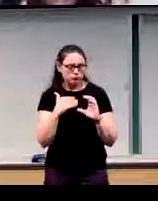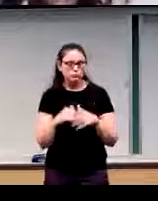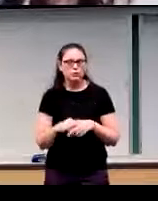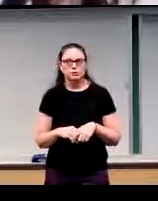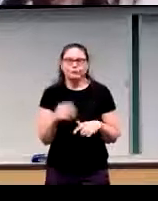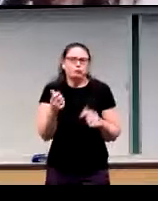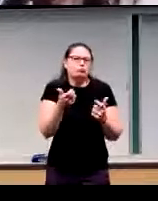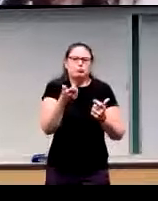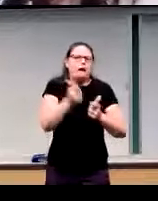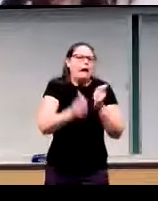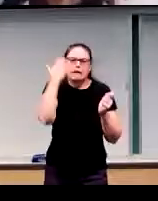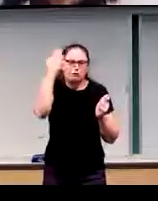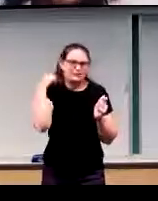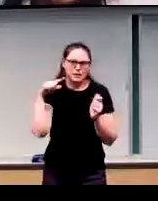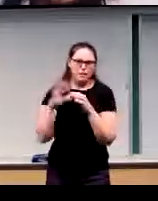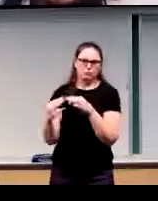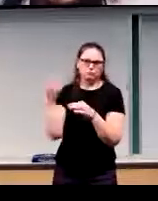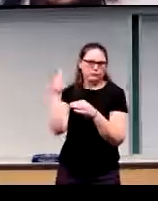any reason about this presentation.